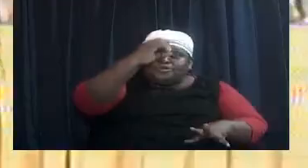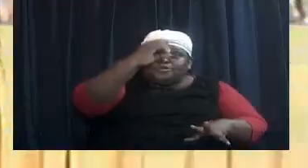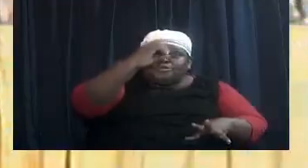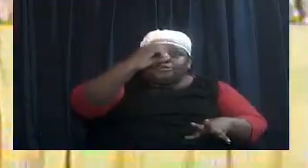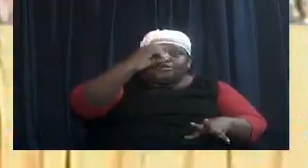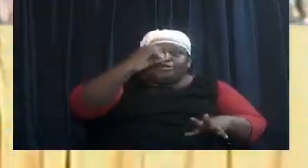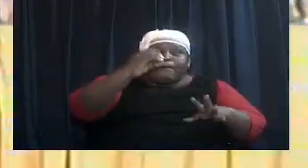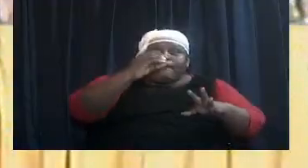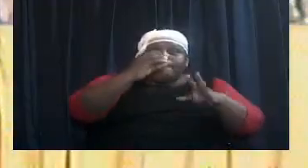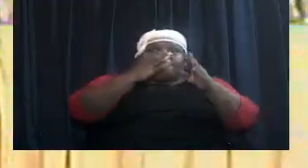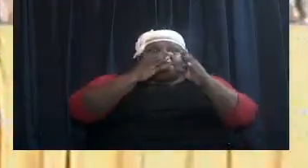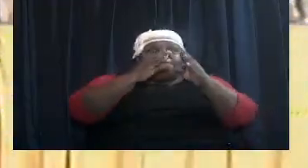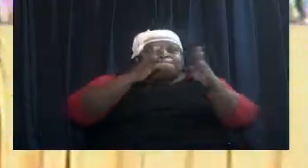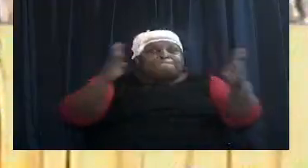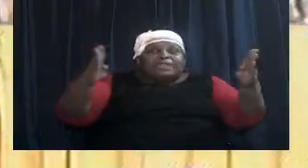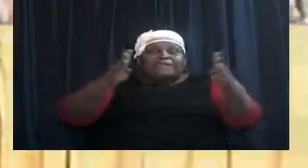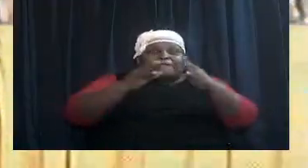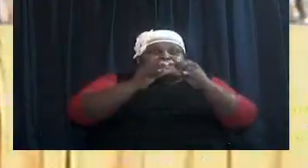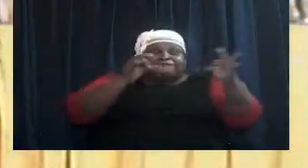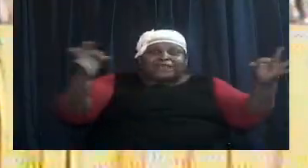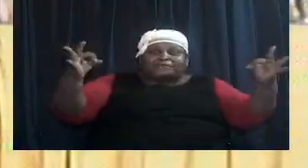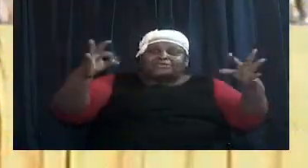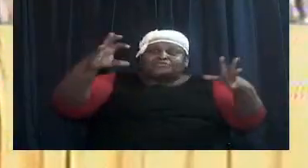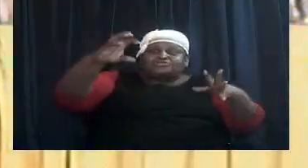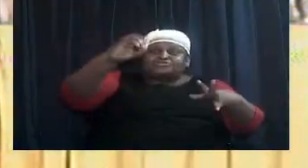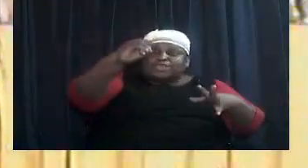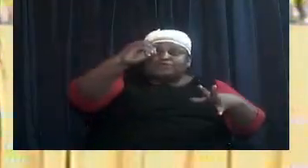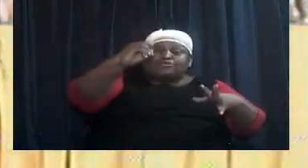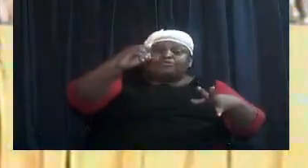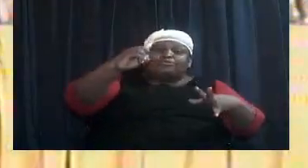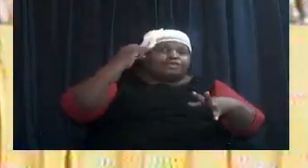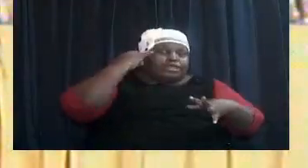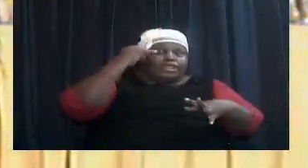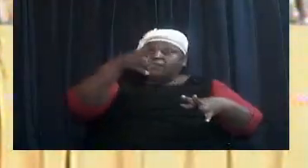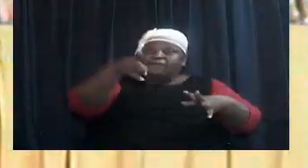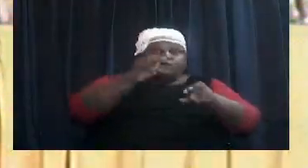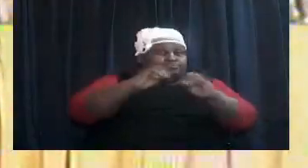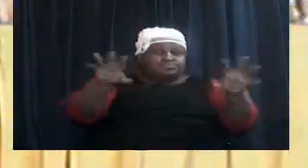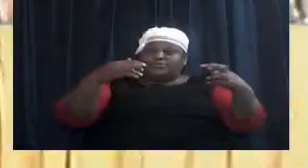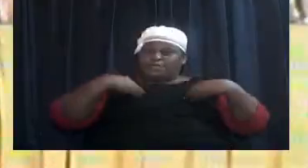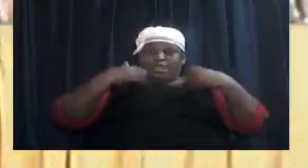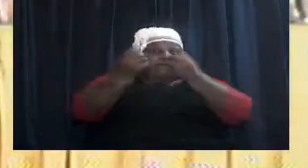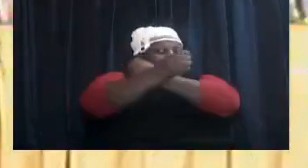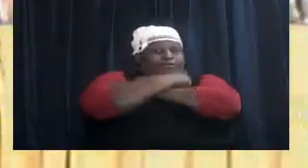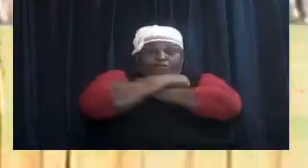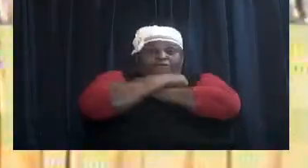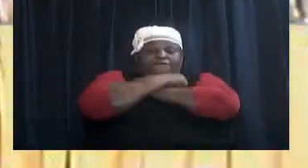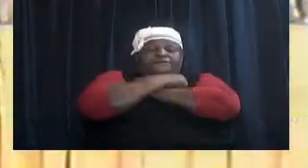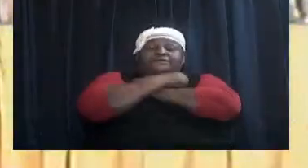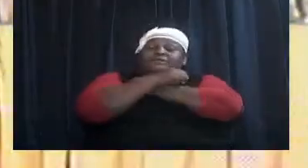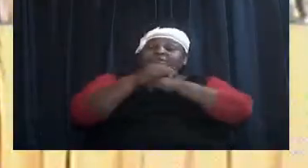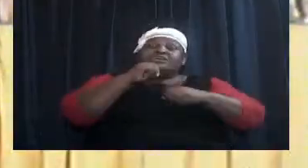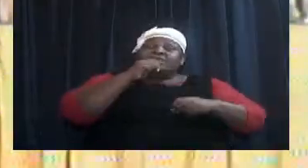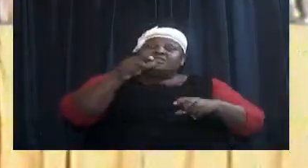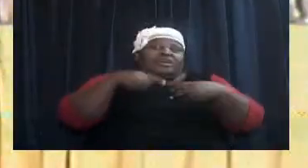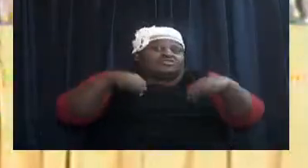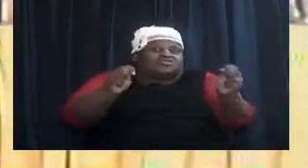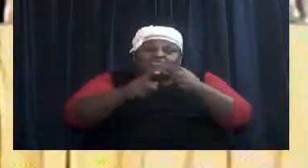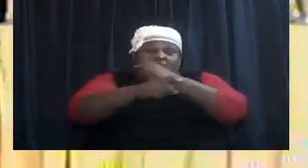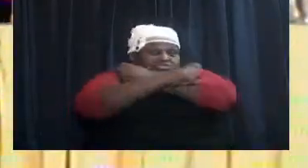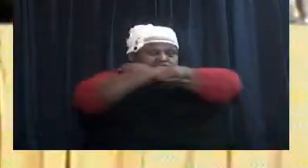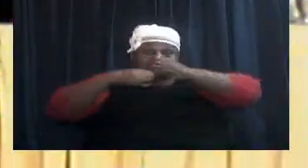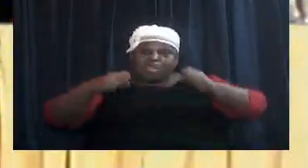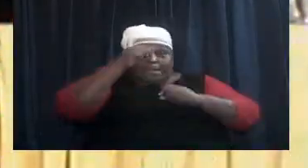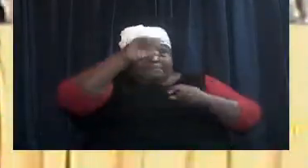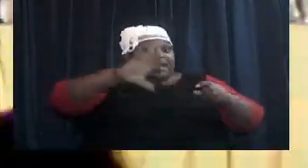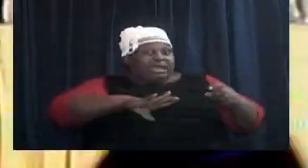If you don't have, the man is a prophet. I mean, I'm trying to wrap my mind around this. The man come up and